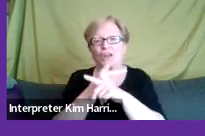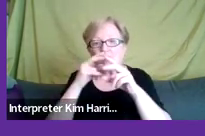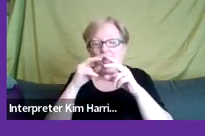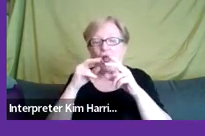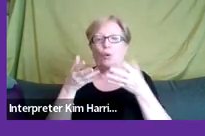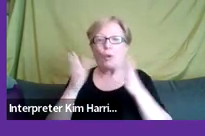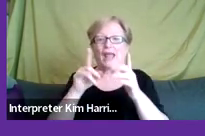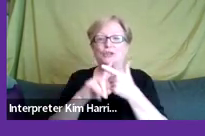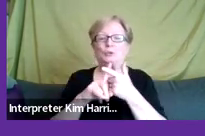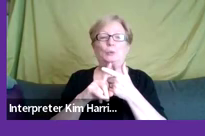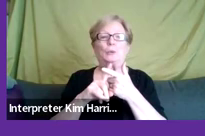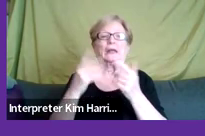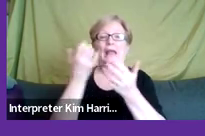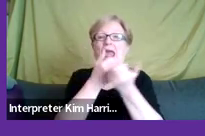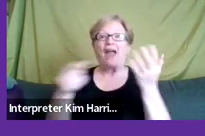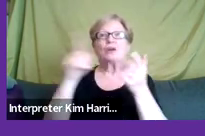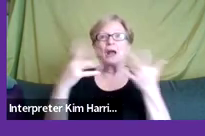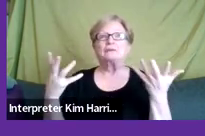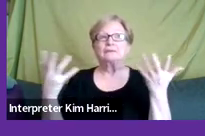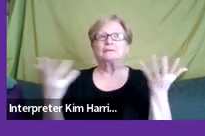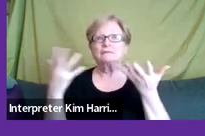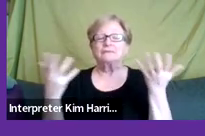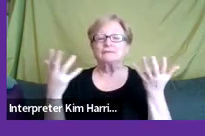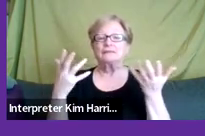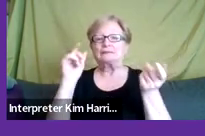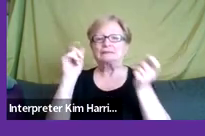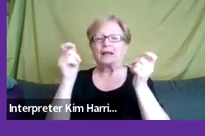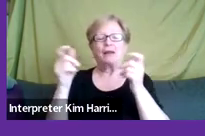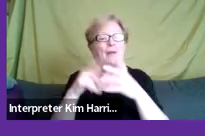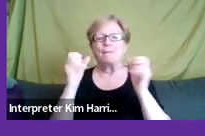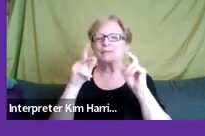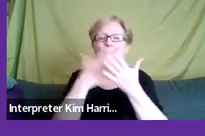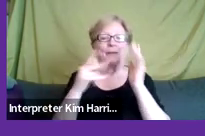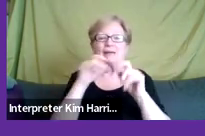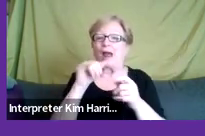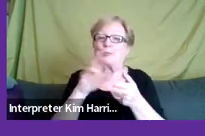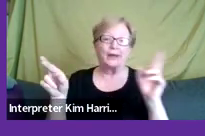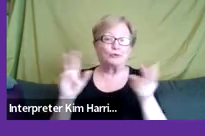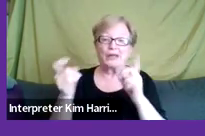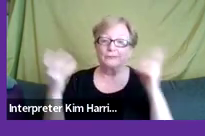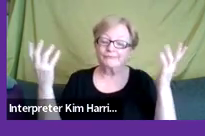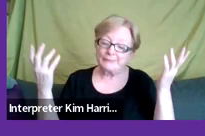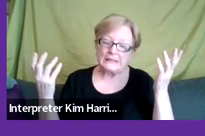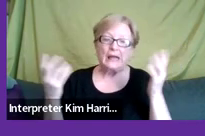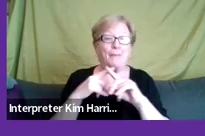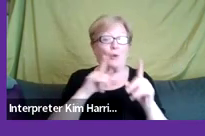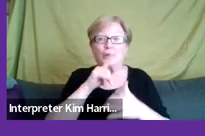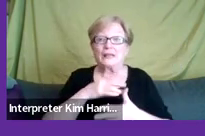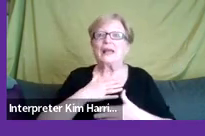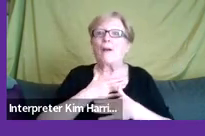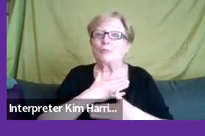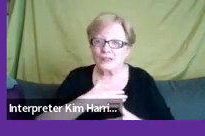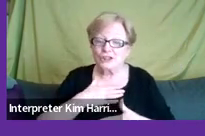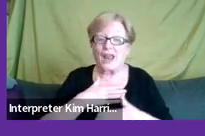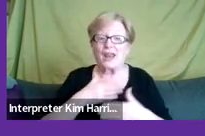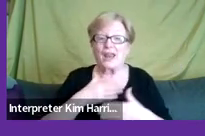board. But people they're not ready. So I just wanted to just say that I am truly appreciative to you